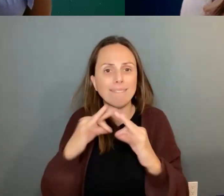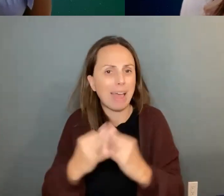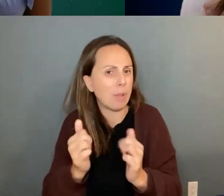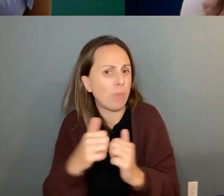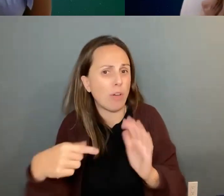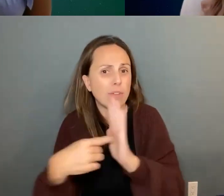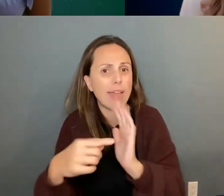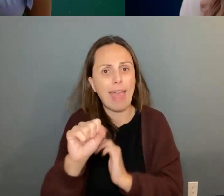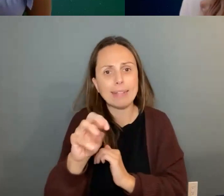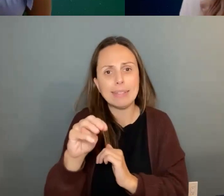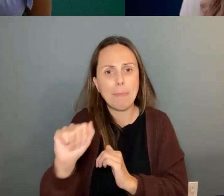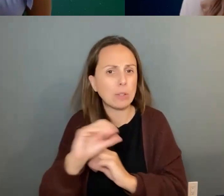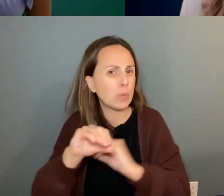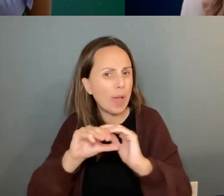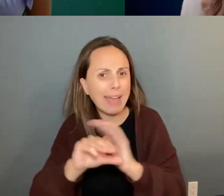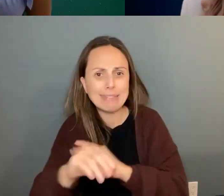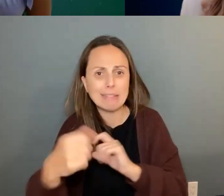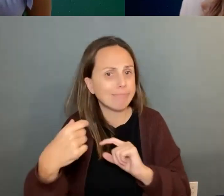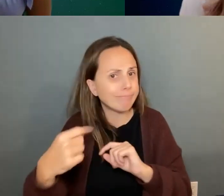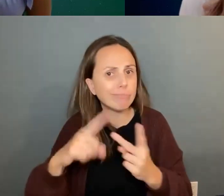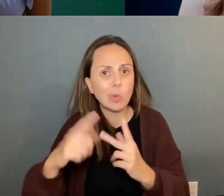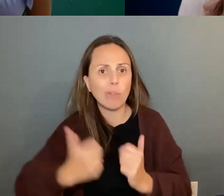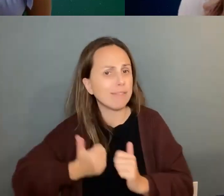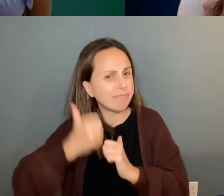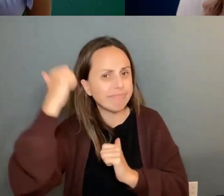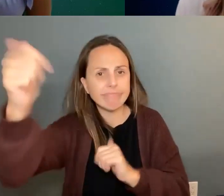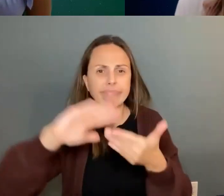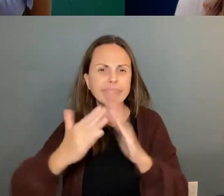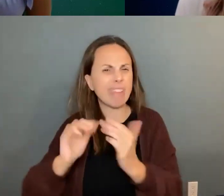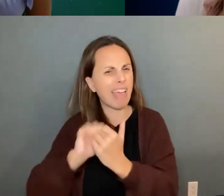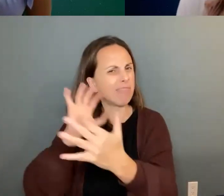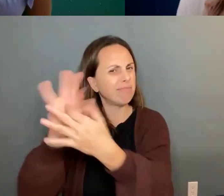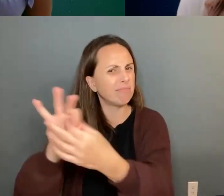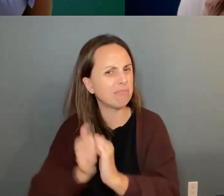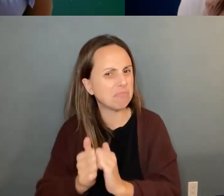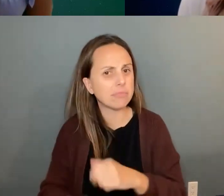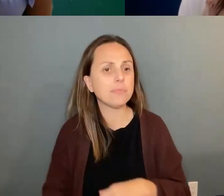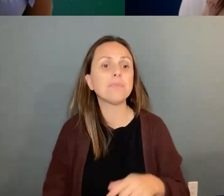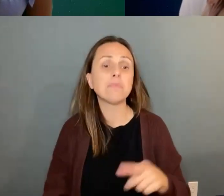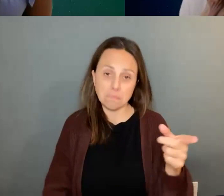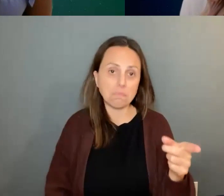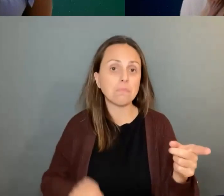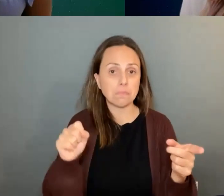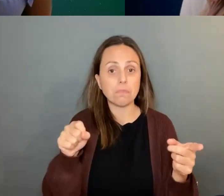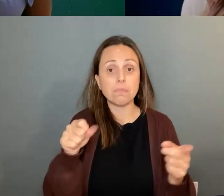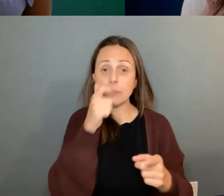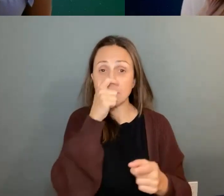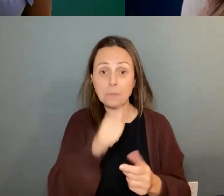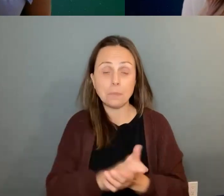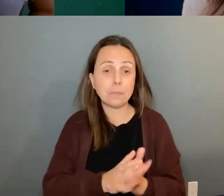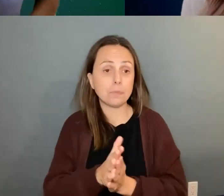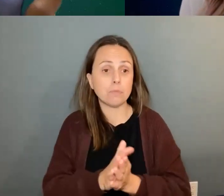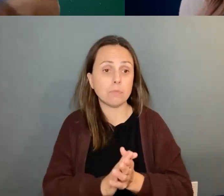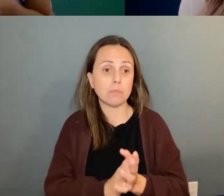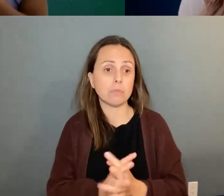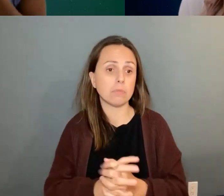say, SMS access, or those in a remote community. How do you guys manage that? Yeah, like interestingly,